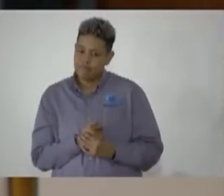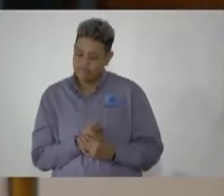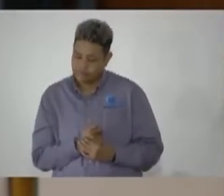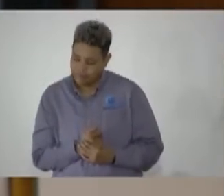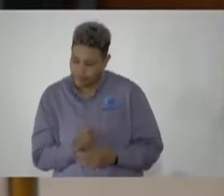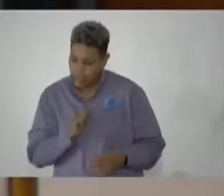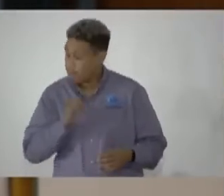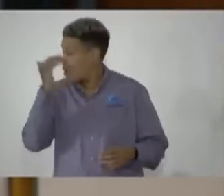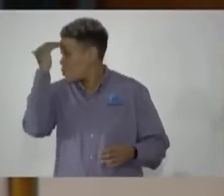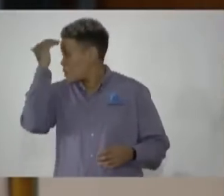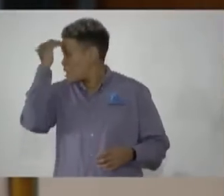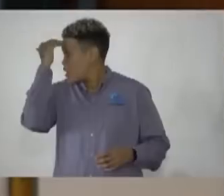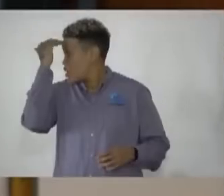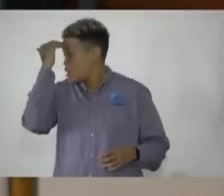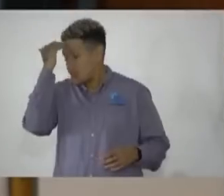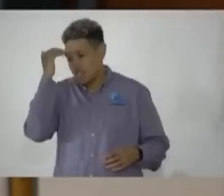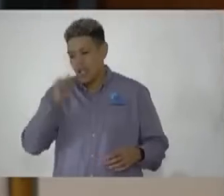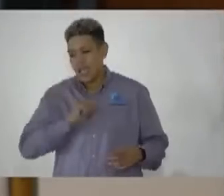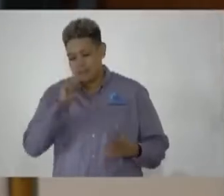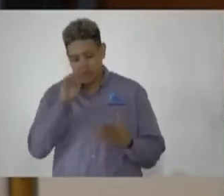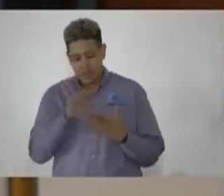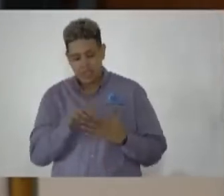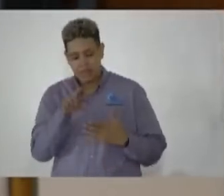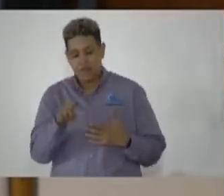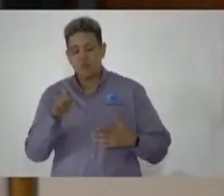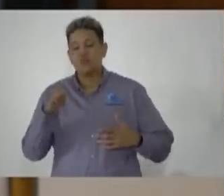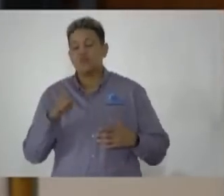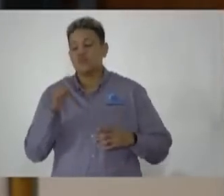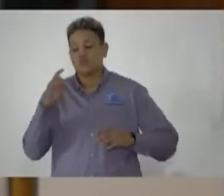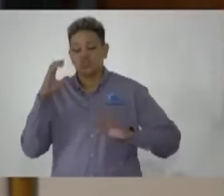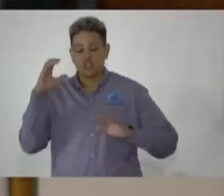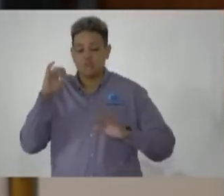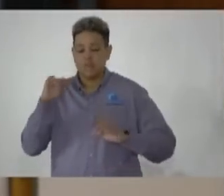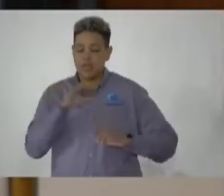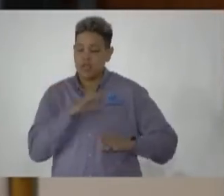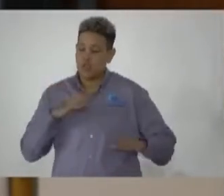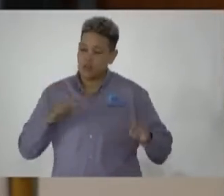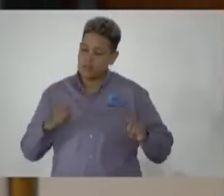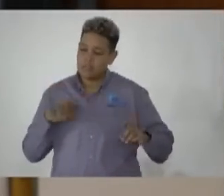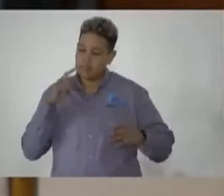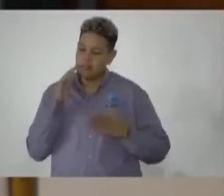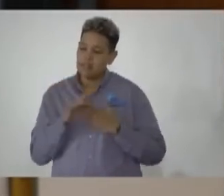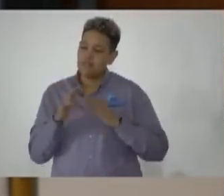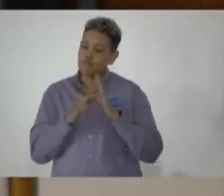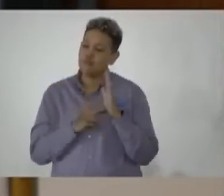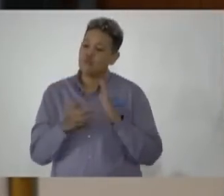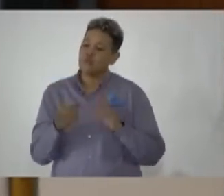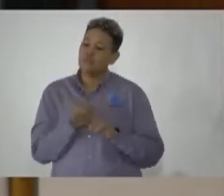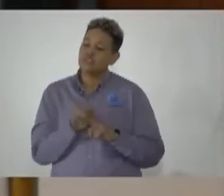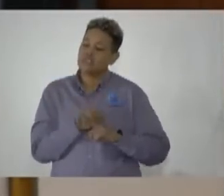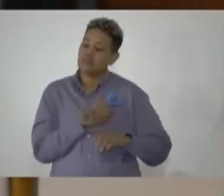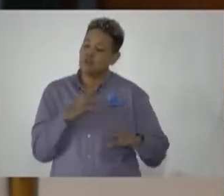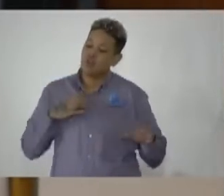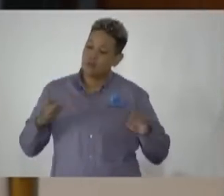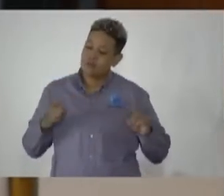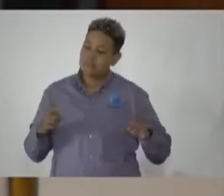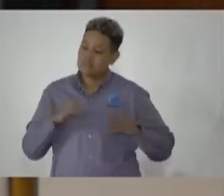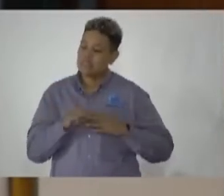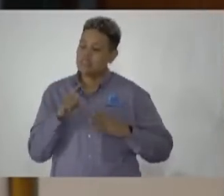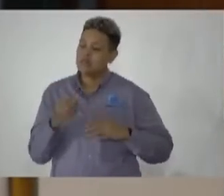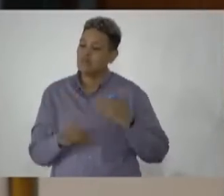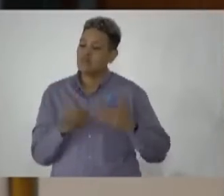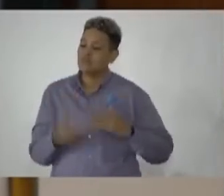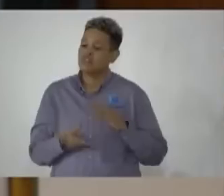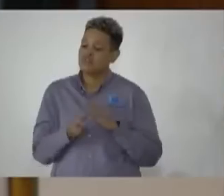I'm aware, Mr. President, and I believe you champion that committee, I believe the Standing Orders Committee is in the process